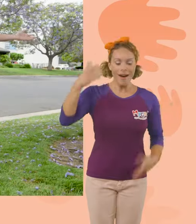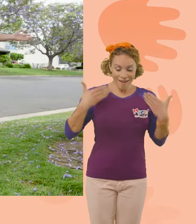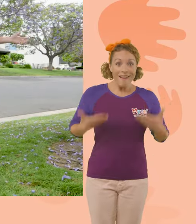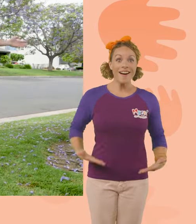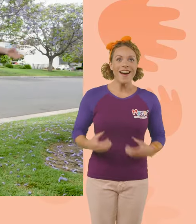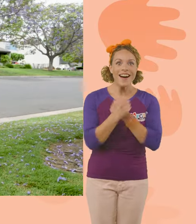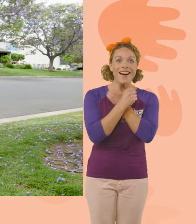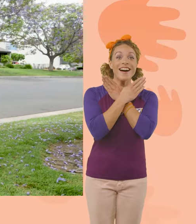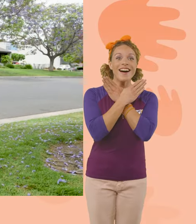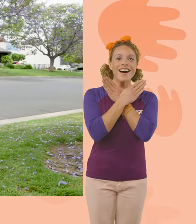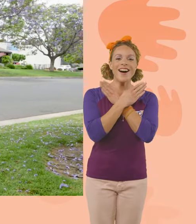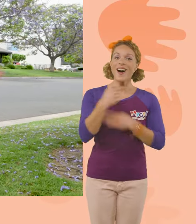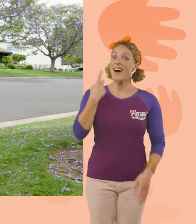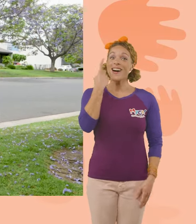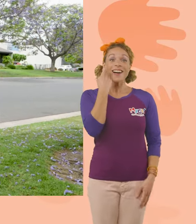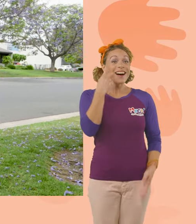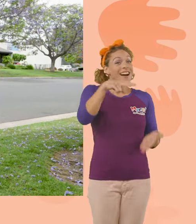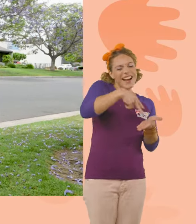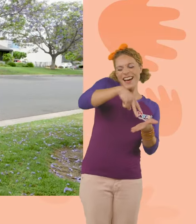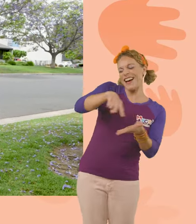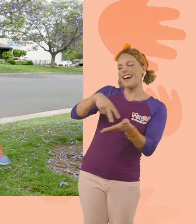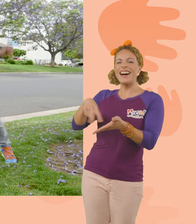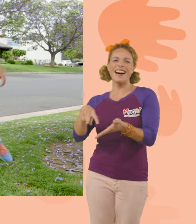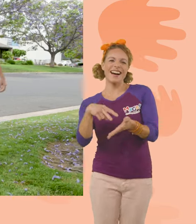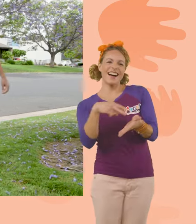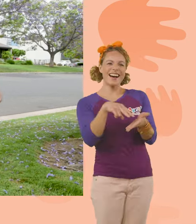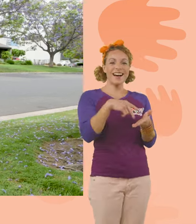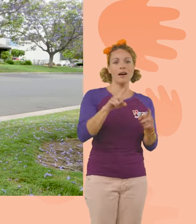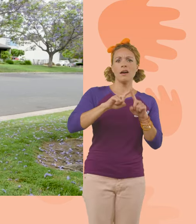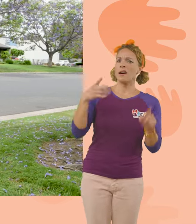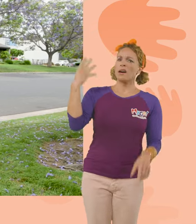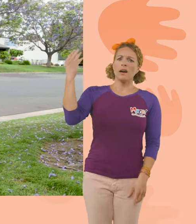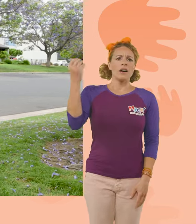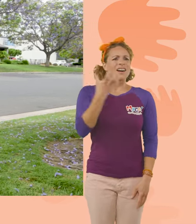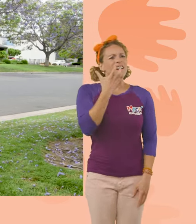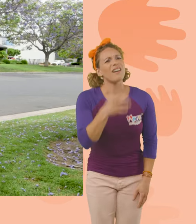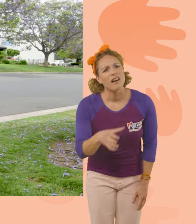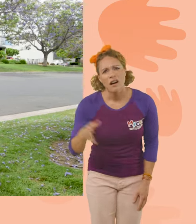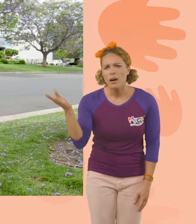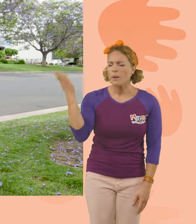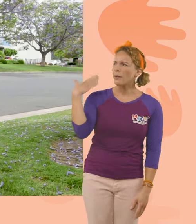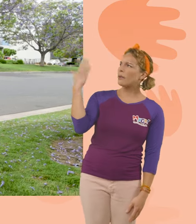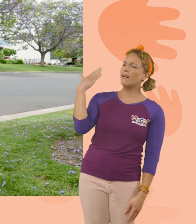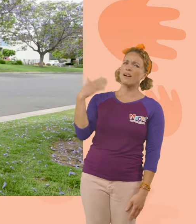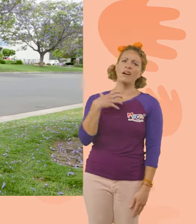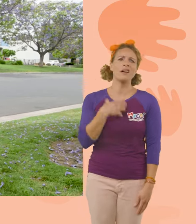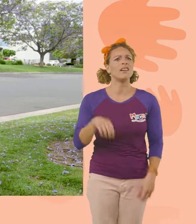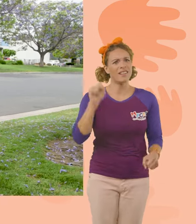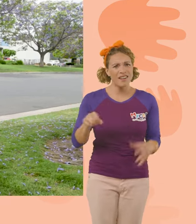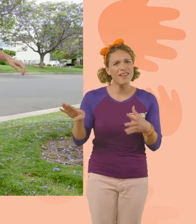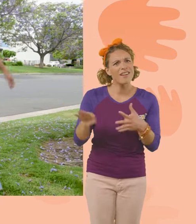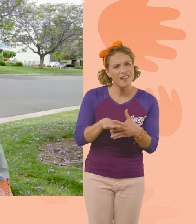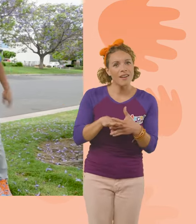Hey, it's me, Blippi. And I was just dancing. But it's really hot outside. I wish